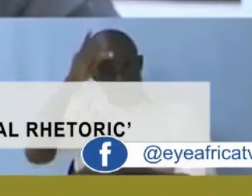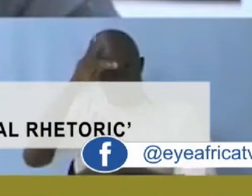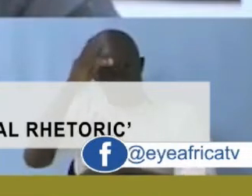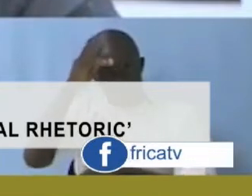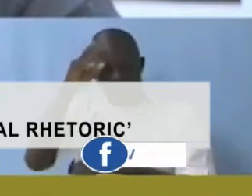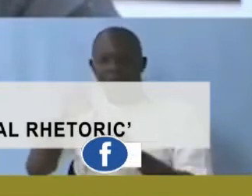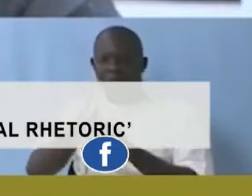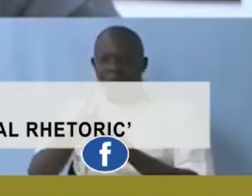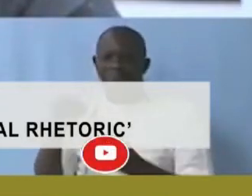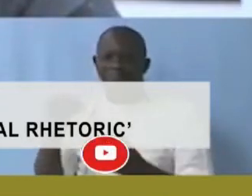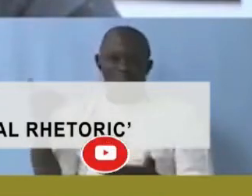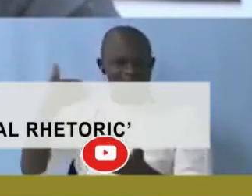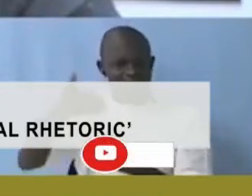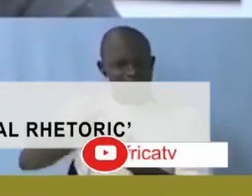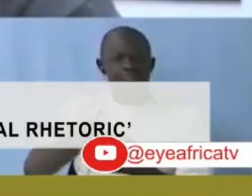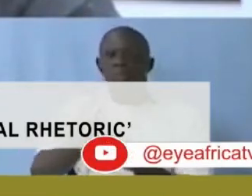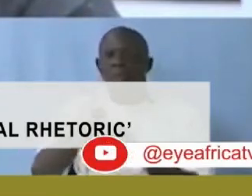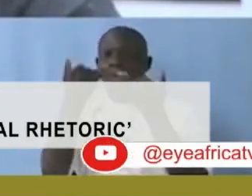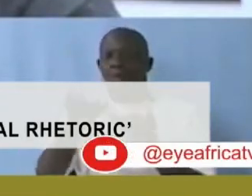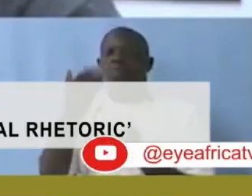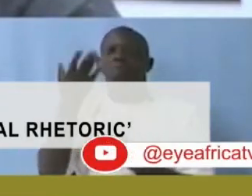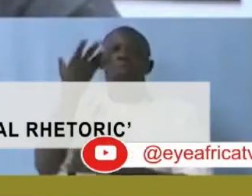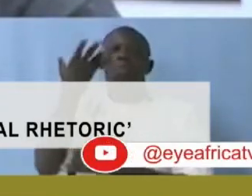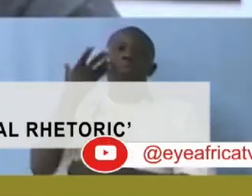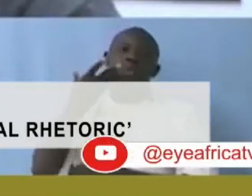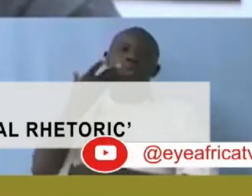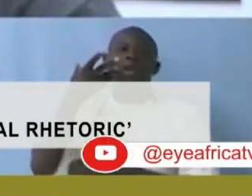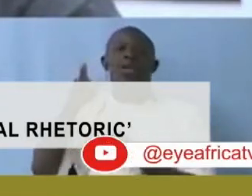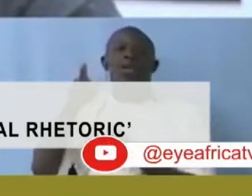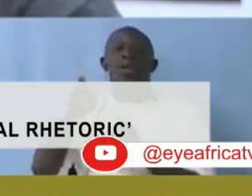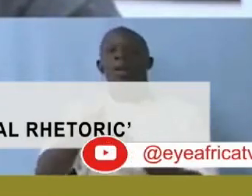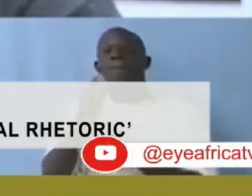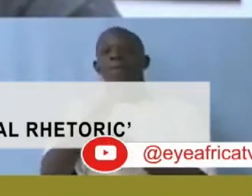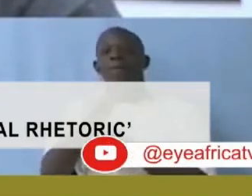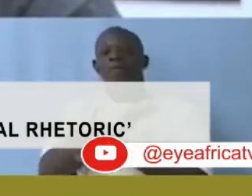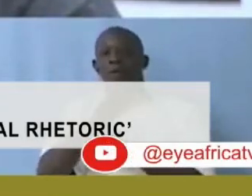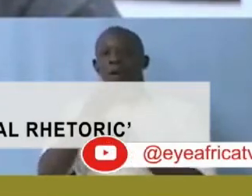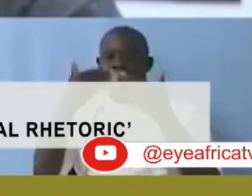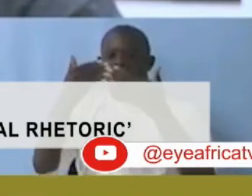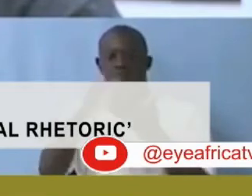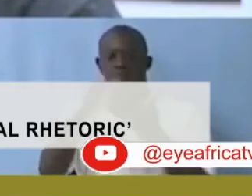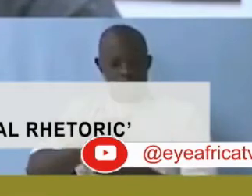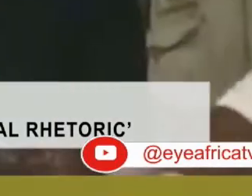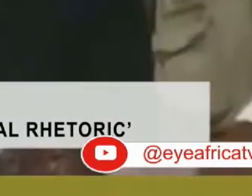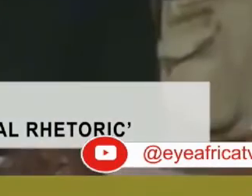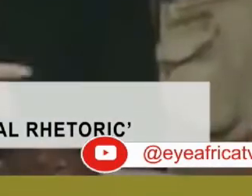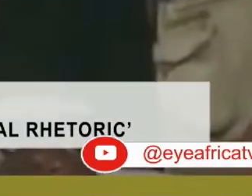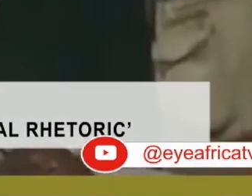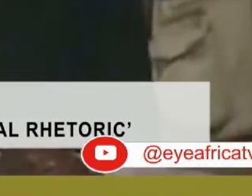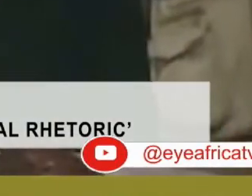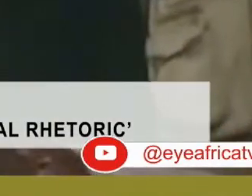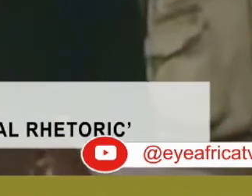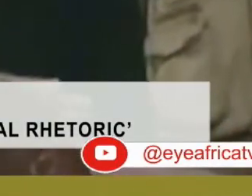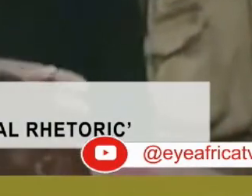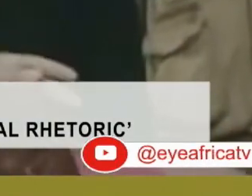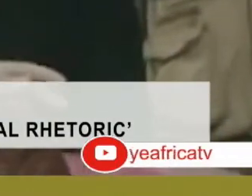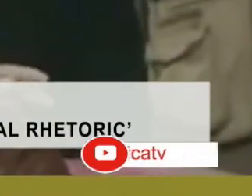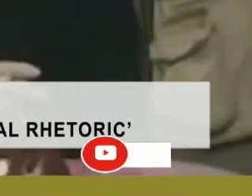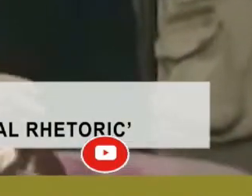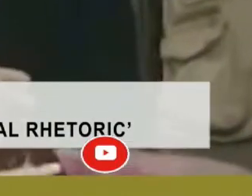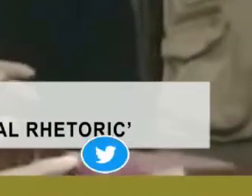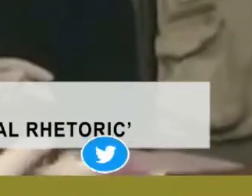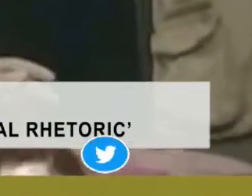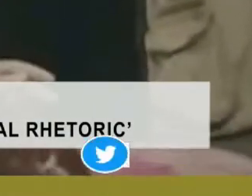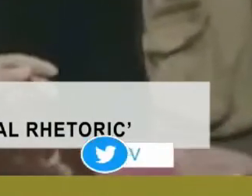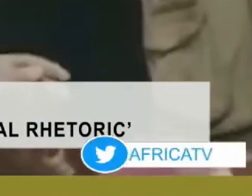Until when we were informed that he's on the verge of organizing a treatment